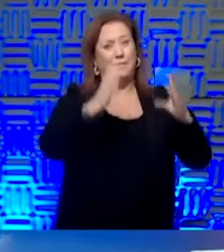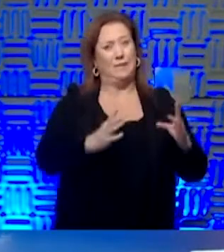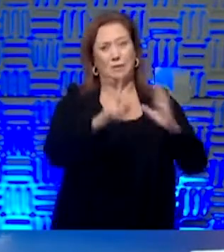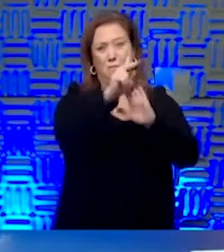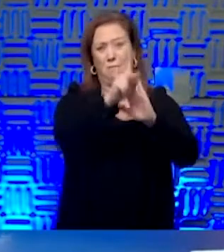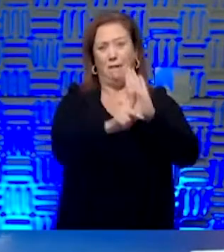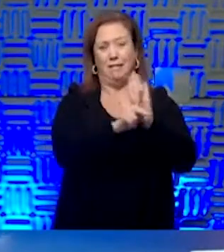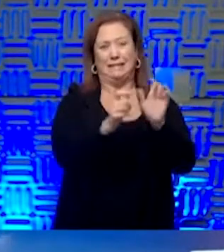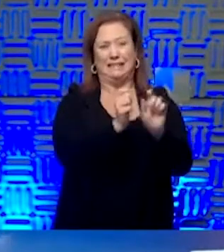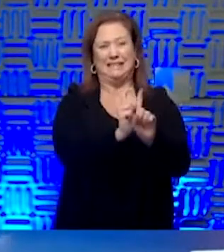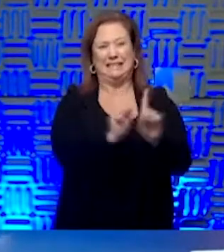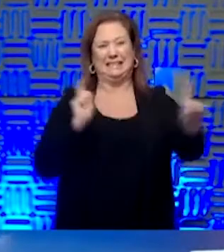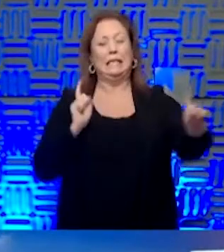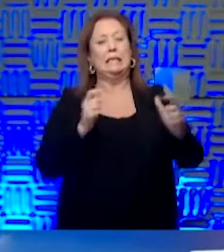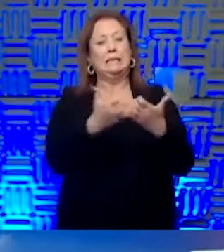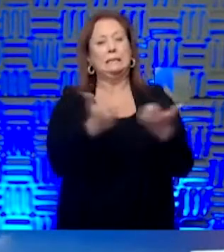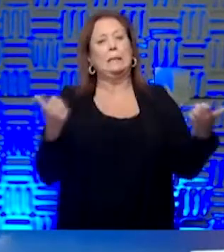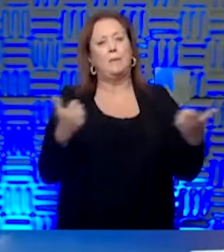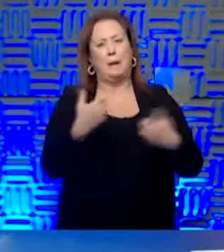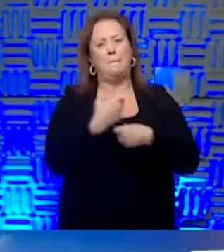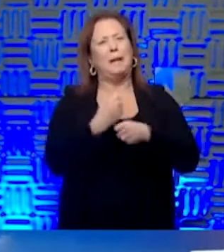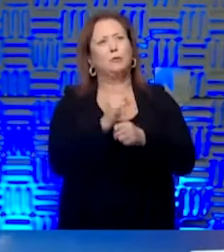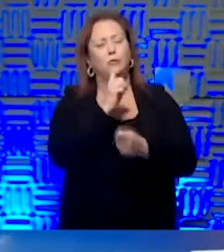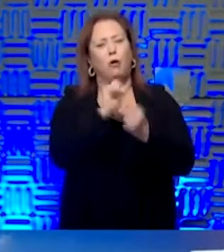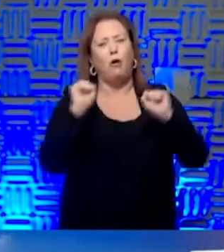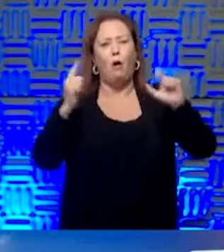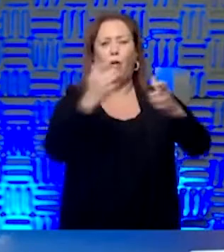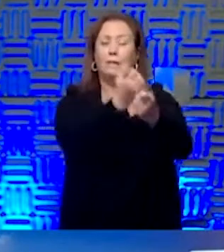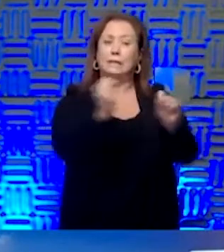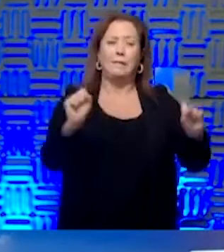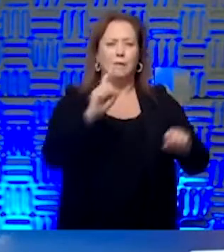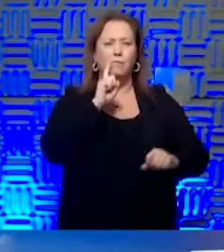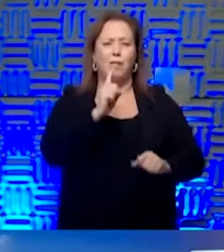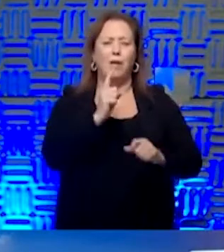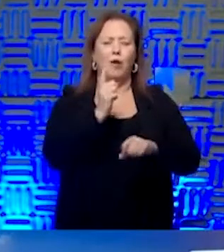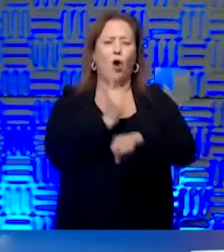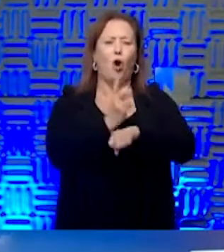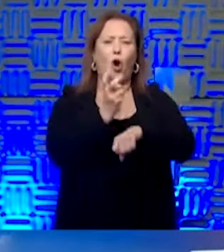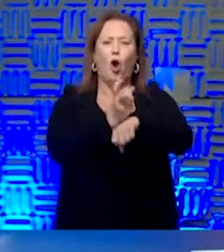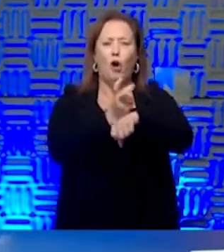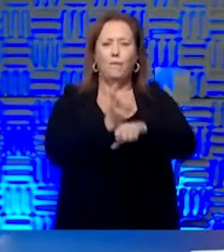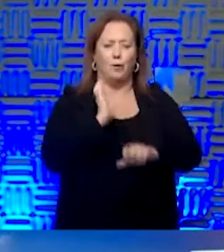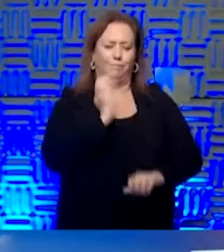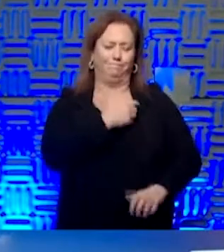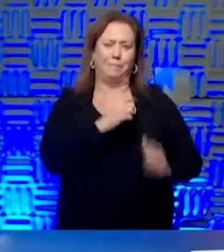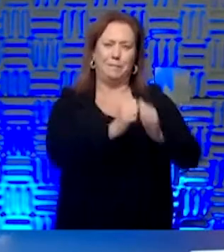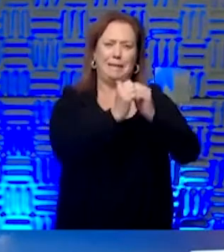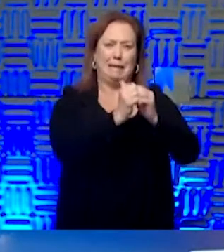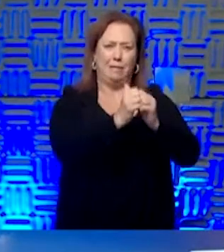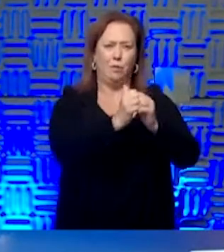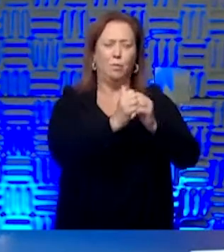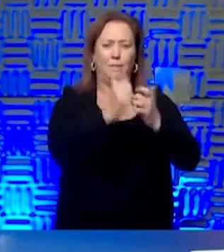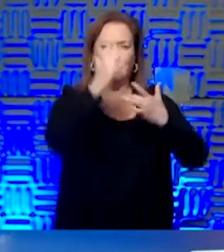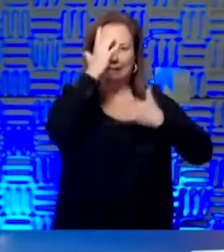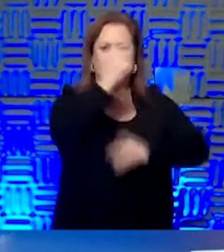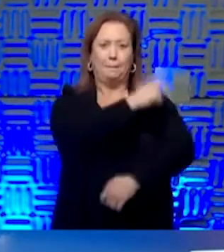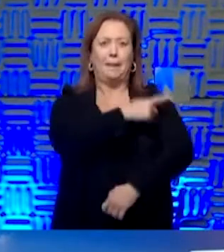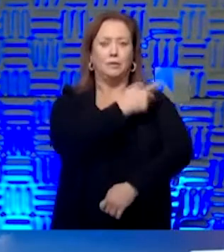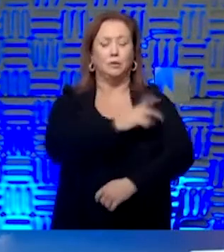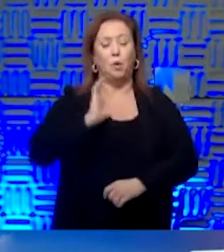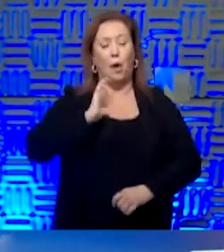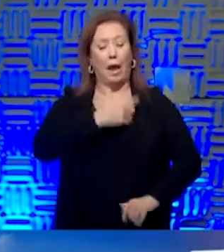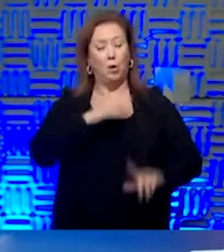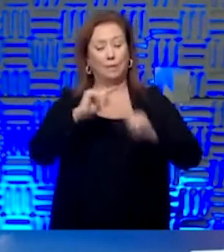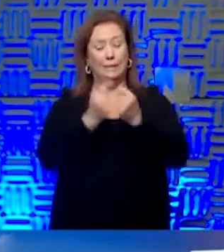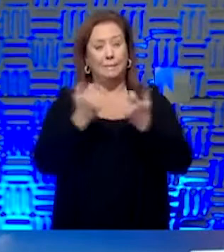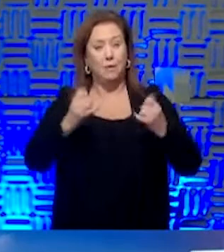to keep everybody safe make it very hard to be together. And so our team has been working a lot on strategies for